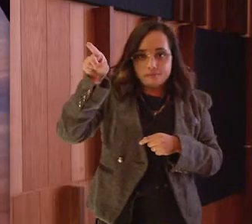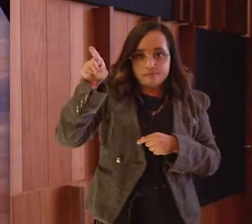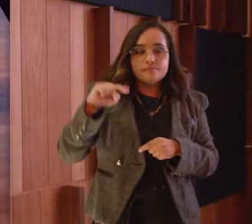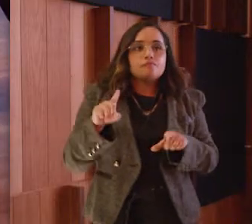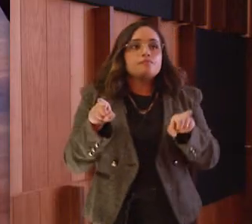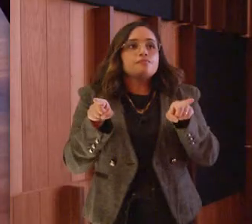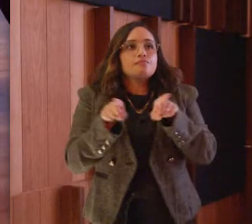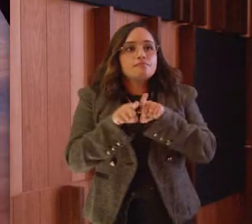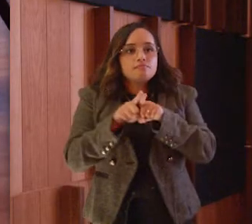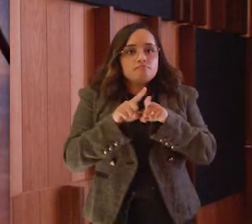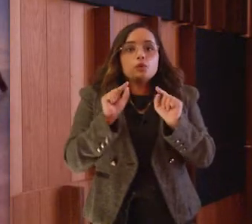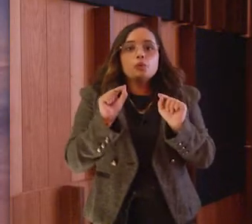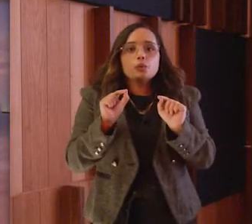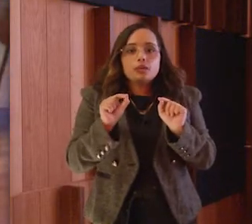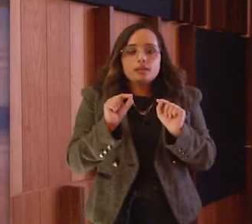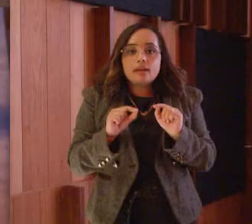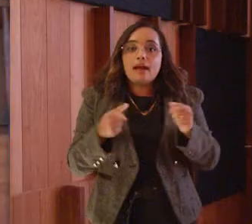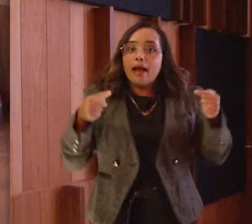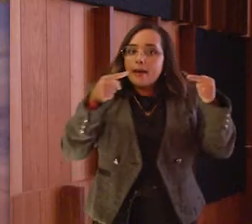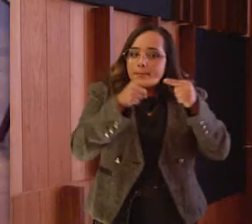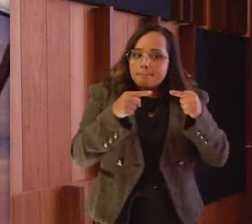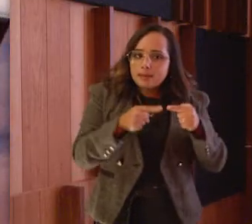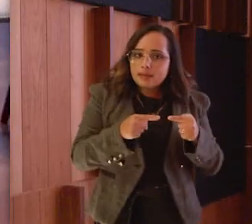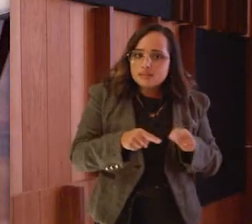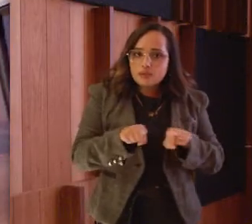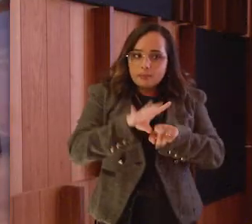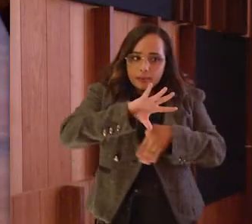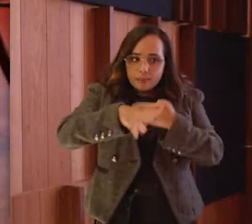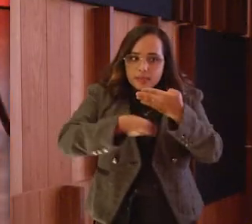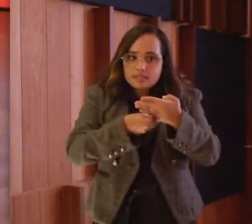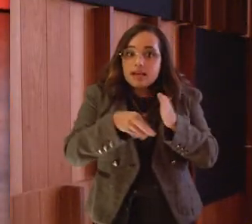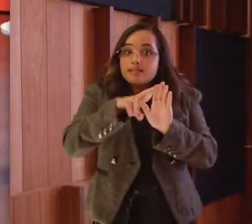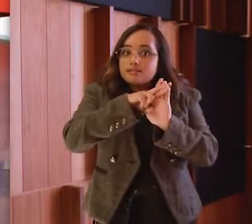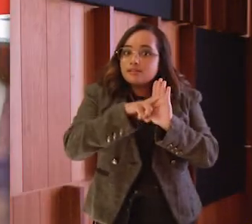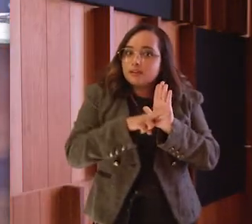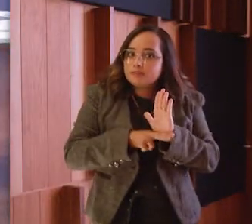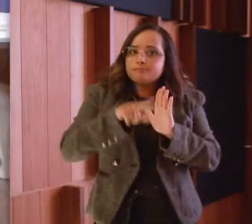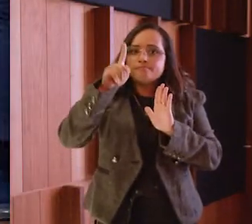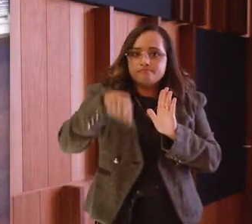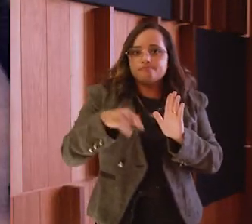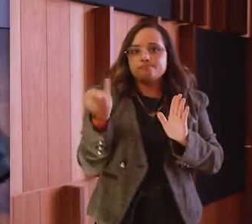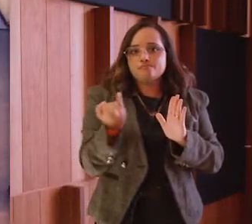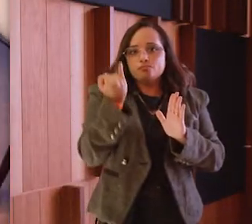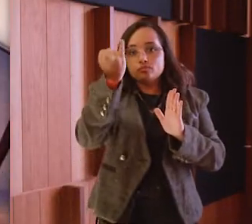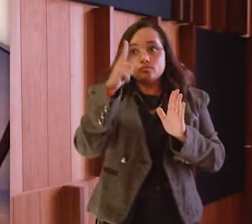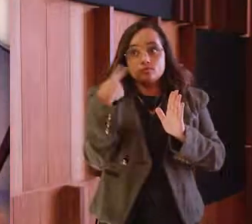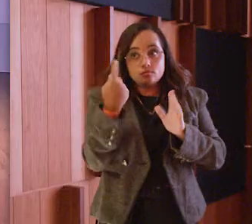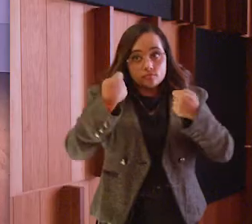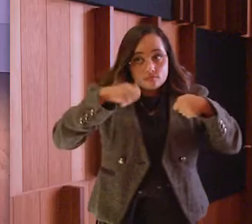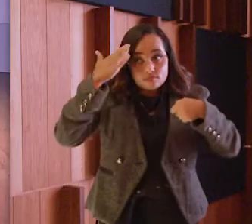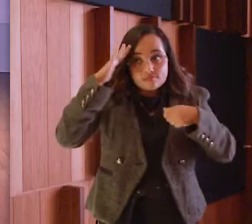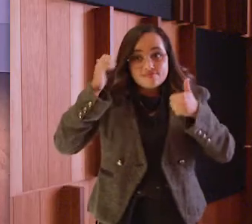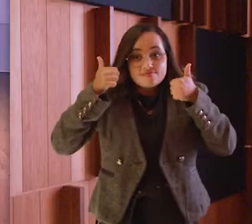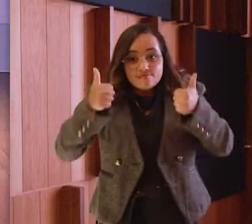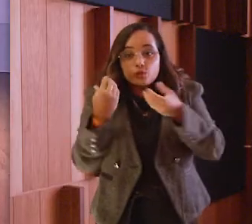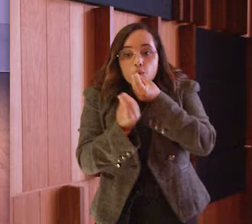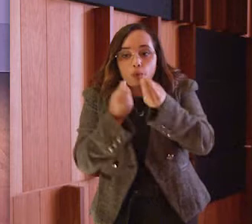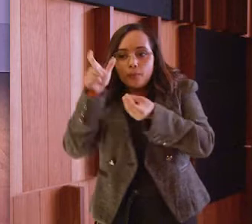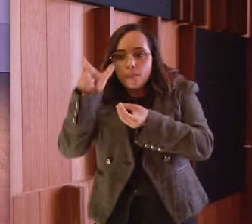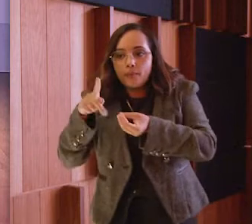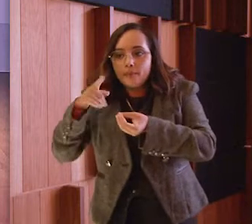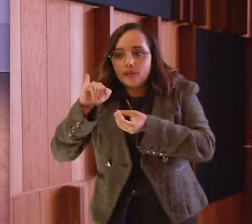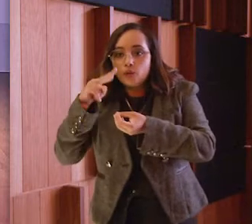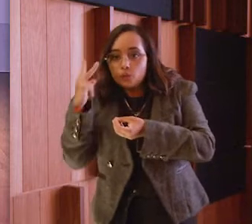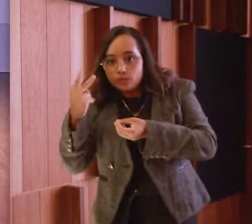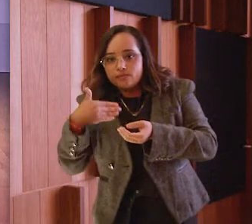and that brings us to Pillar 2 and how these things are going to change at the same time. All right, thank you, Horacio. Good